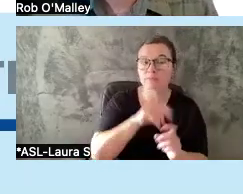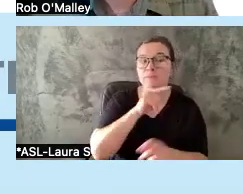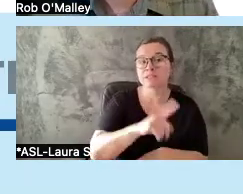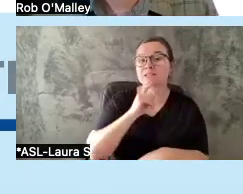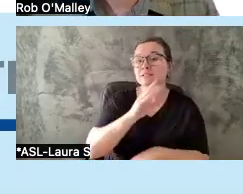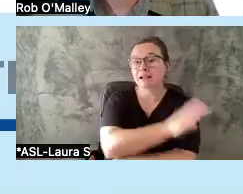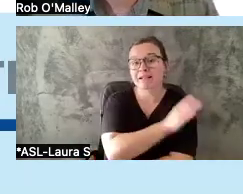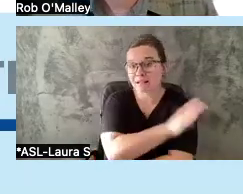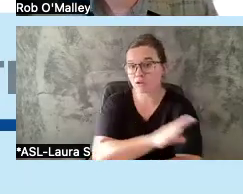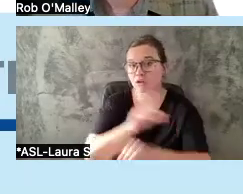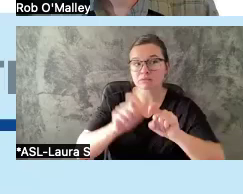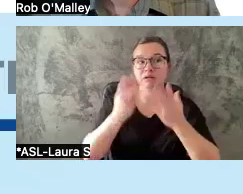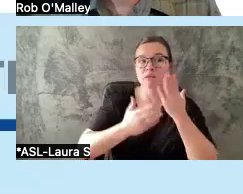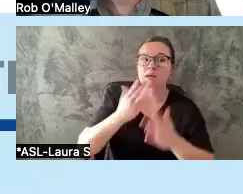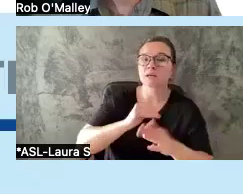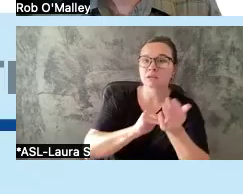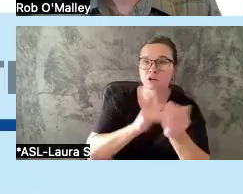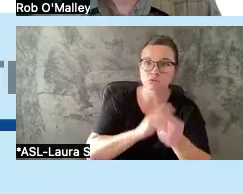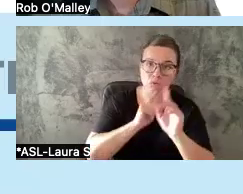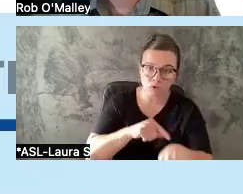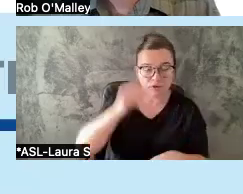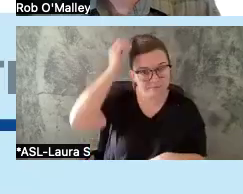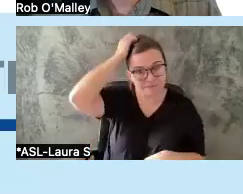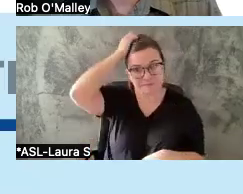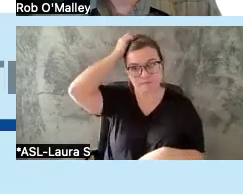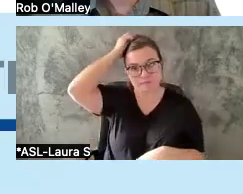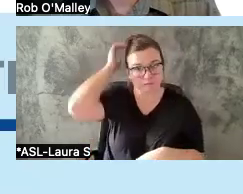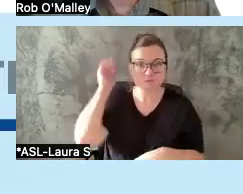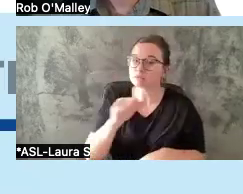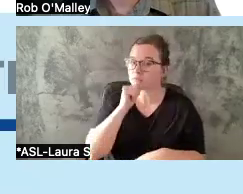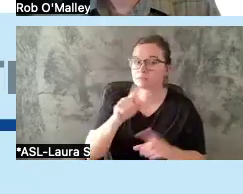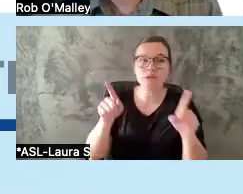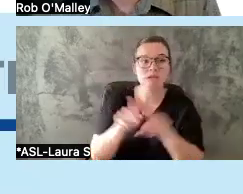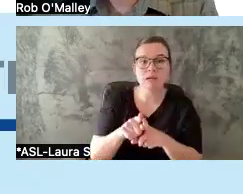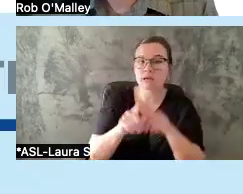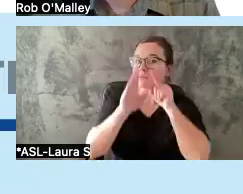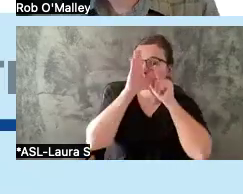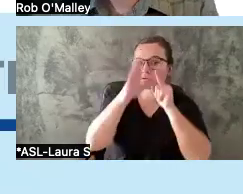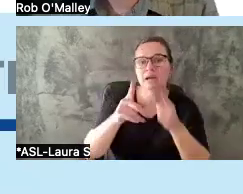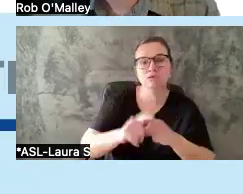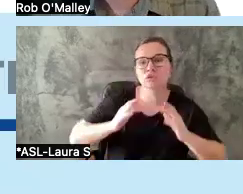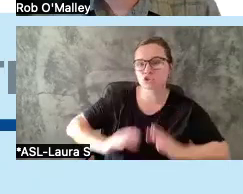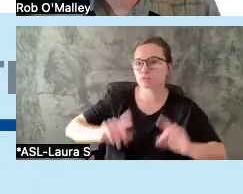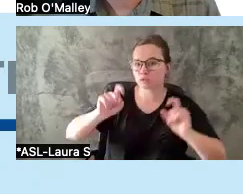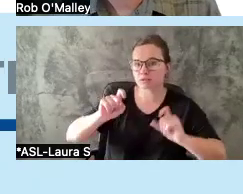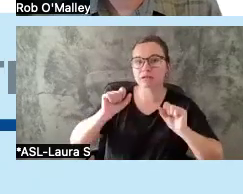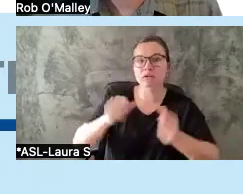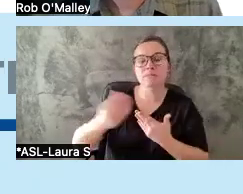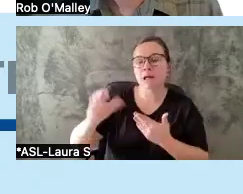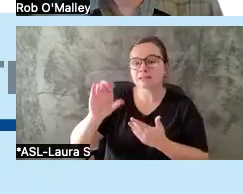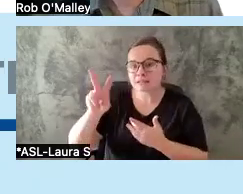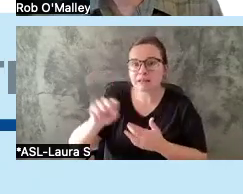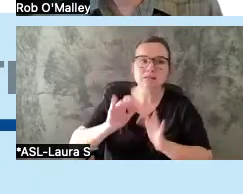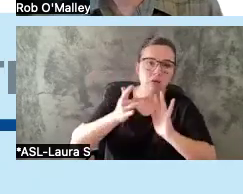that you might have ordered by your doctor. These are not the same as direct-to-consumer tests that you could buy at CVS or